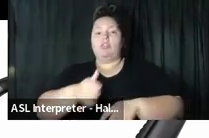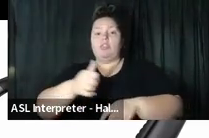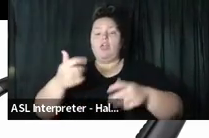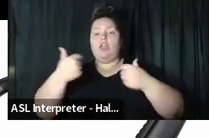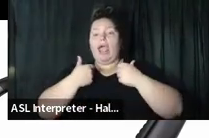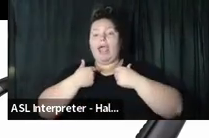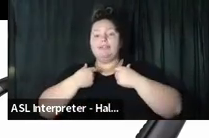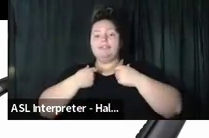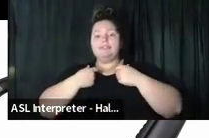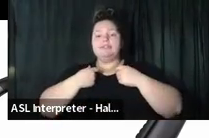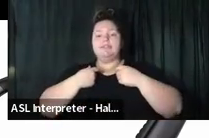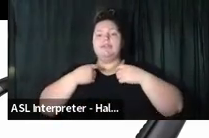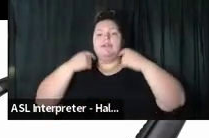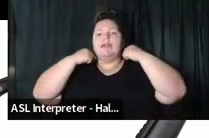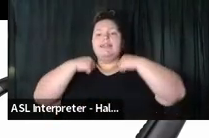but you can,